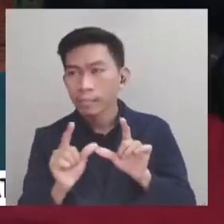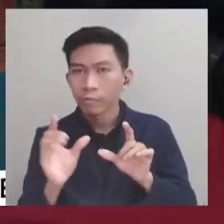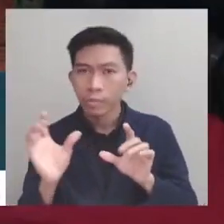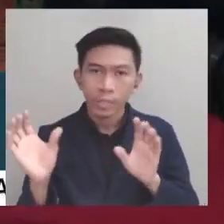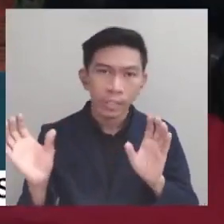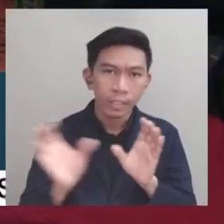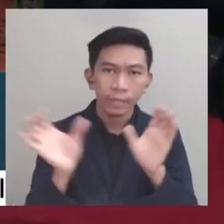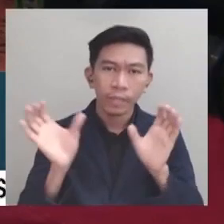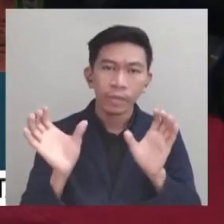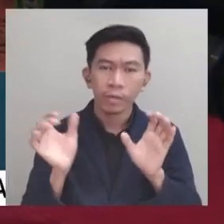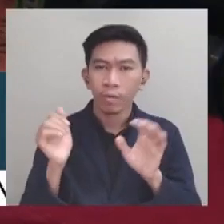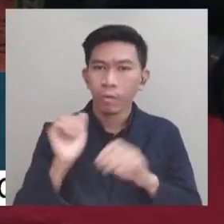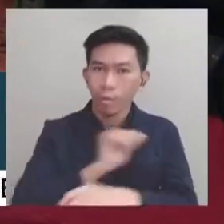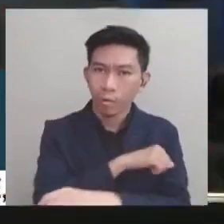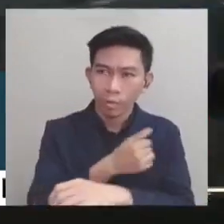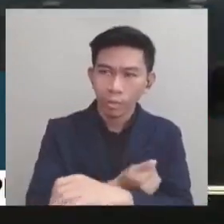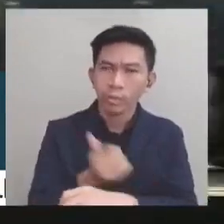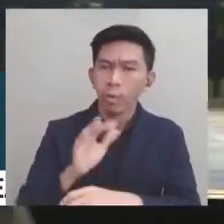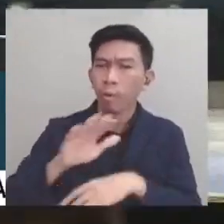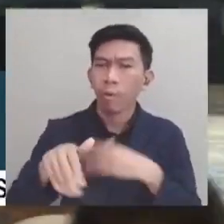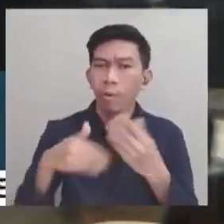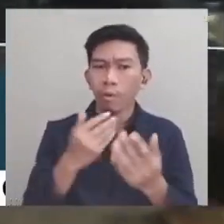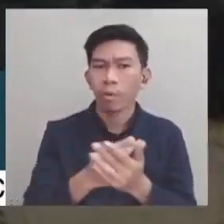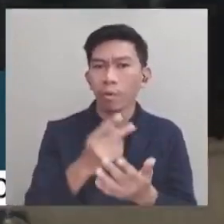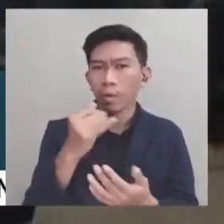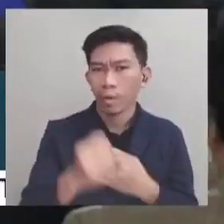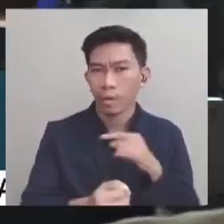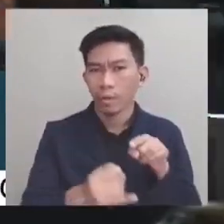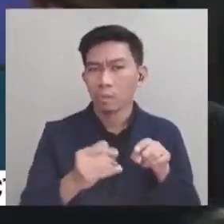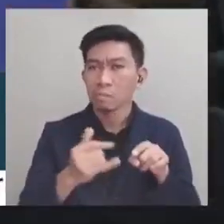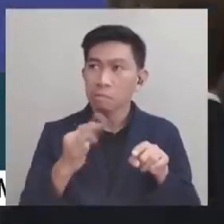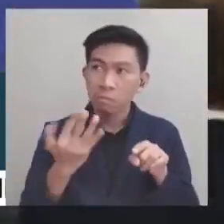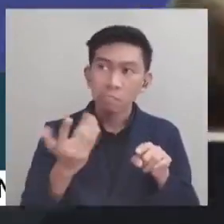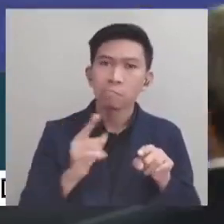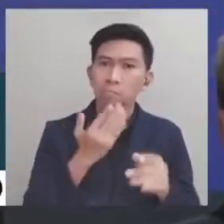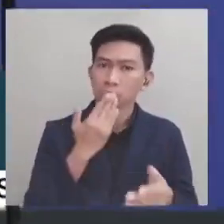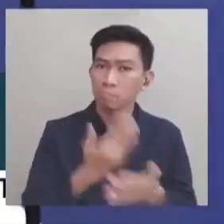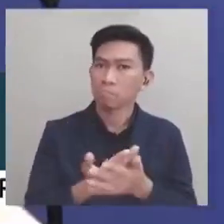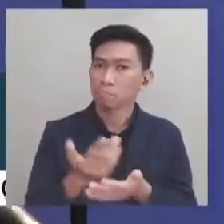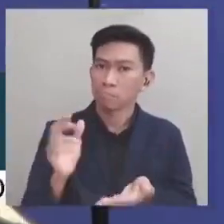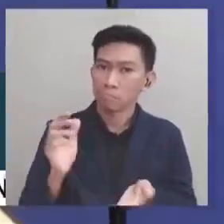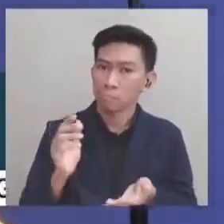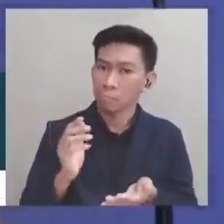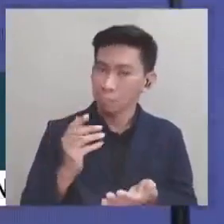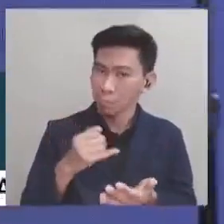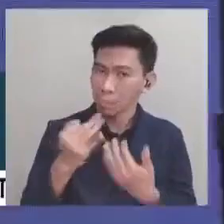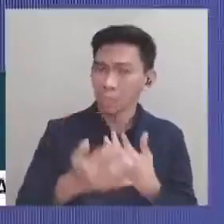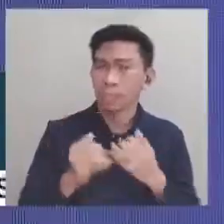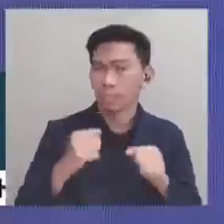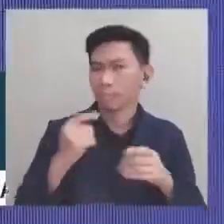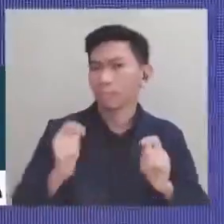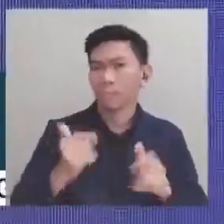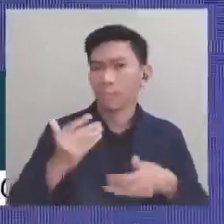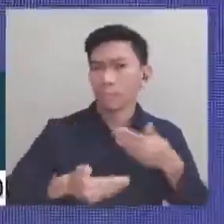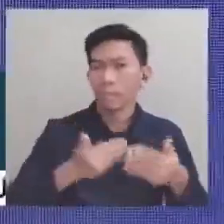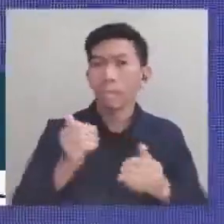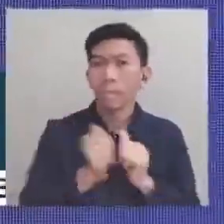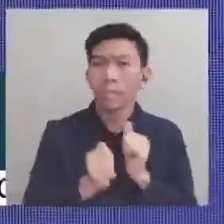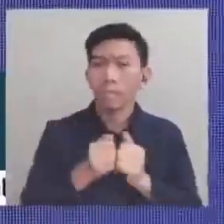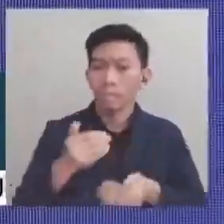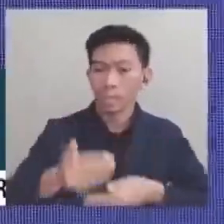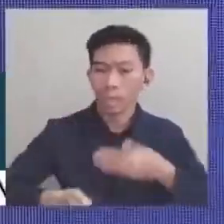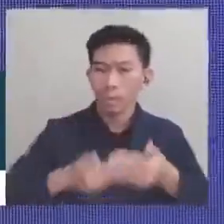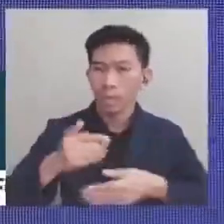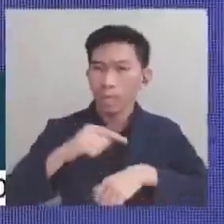for all projects qualified as strategic investments. This is expected to significantly cut down the processing time